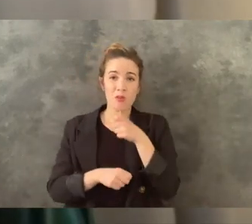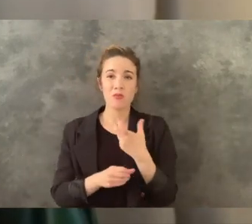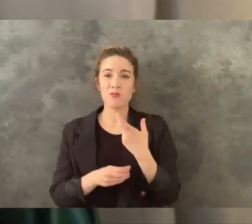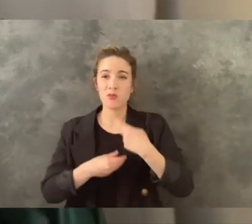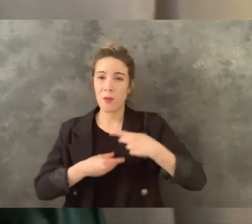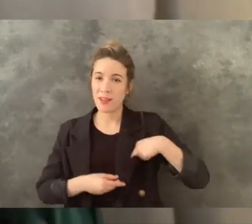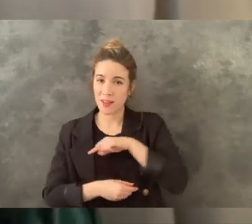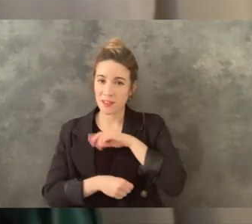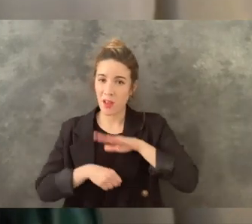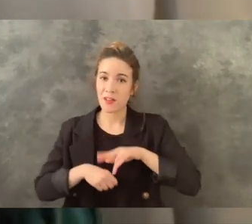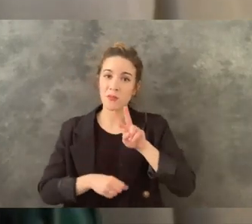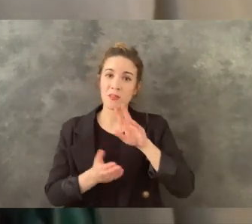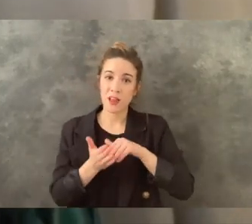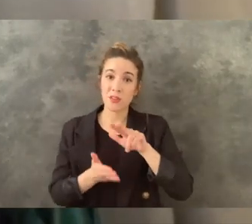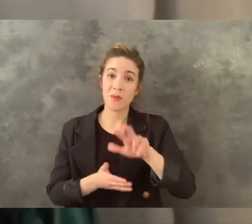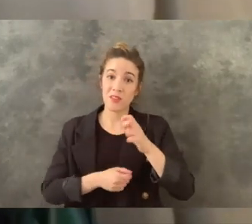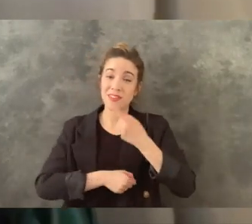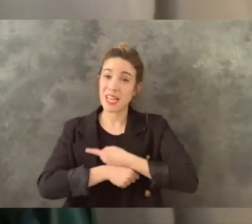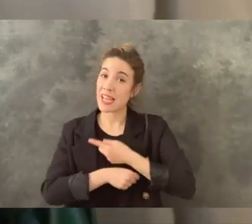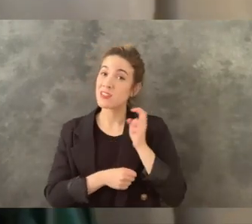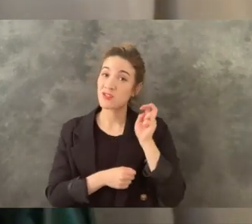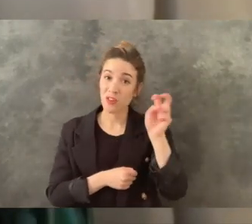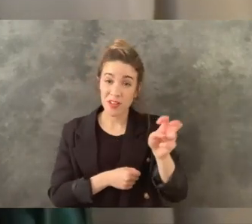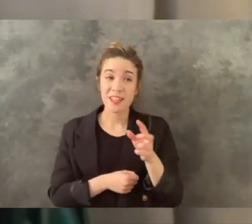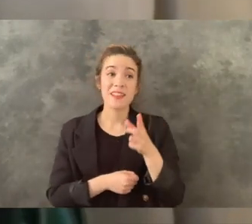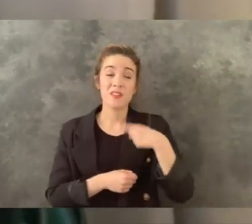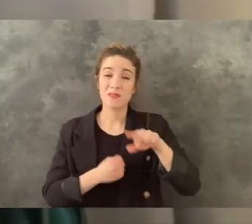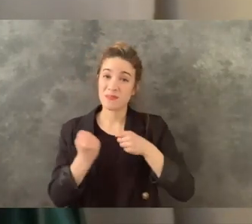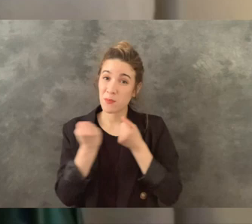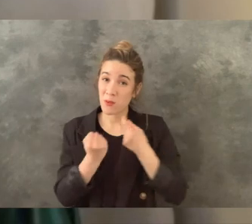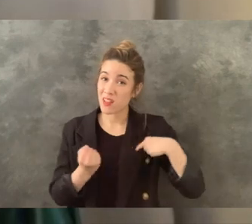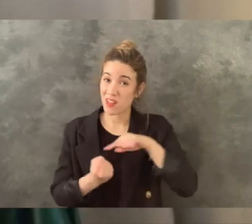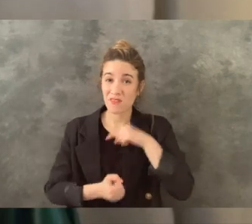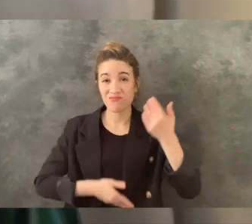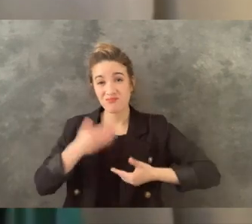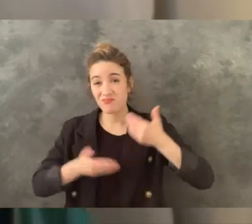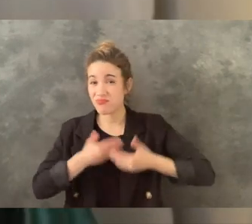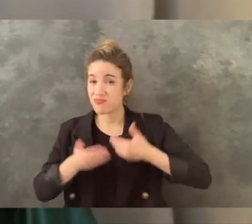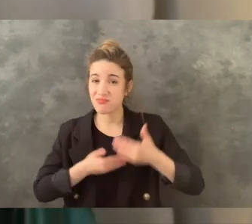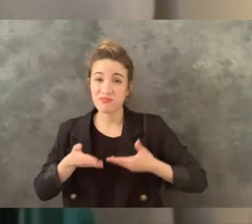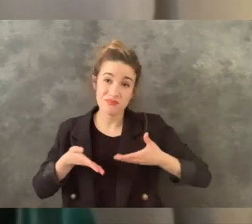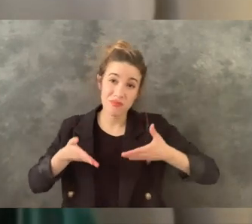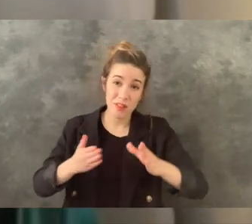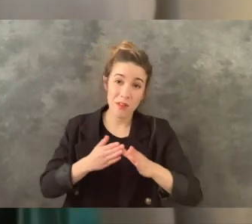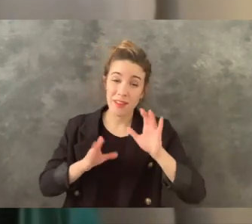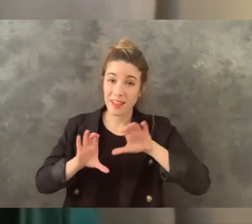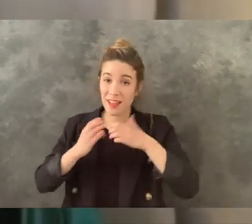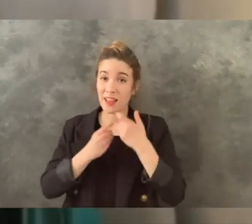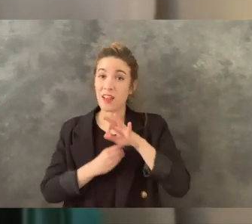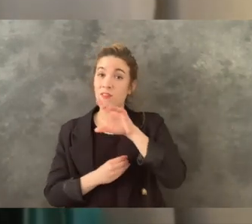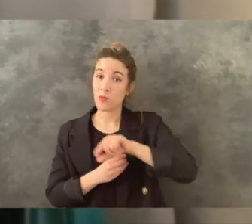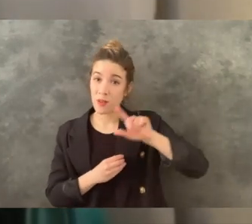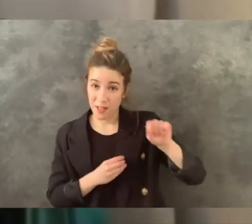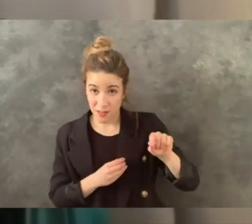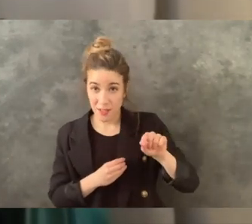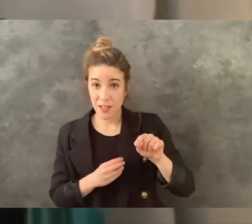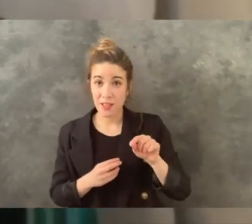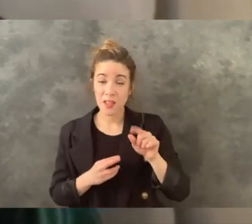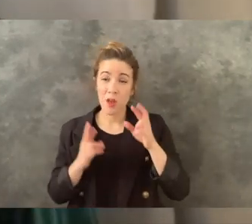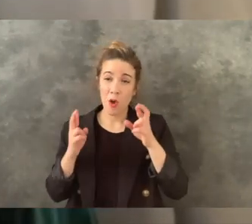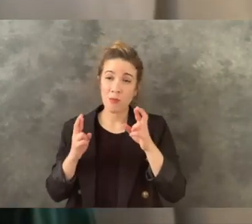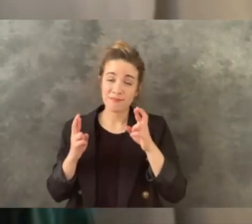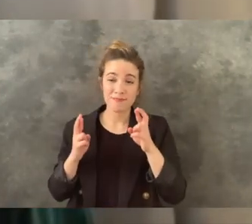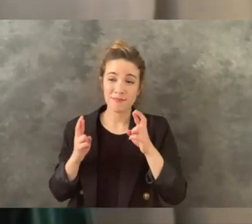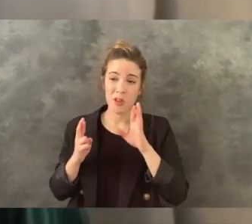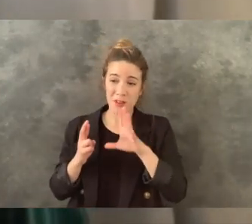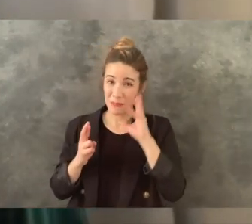joined us on this 2,300-day journey, who supported us every step of the way. And to the class of 2020, I hope you'll